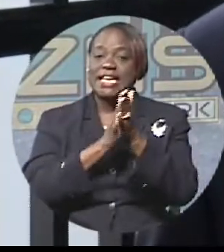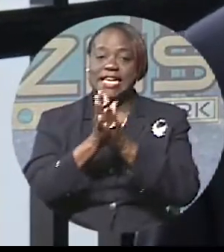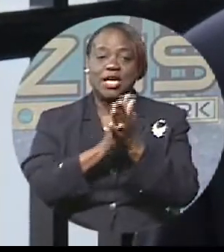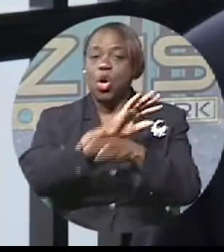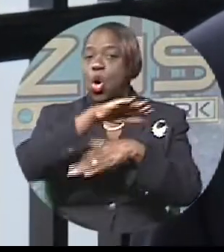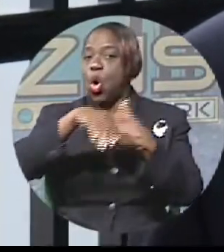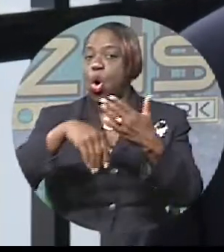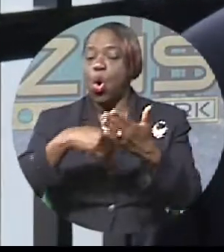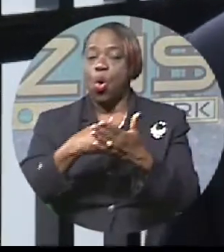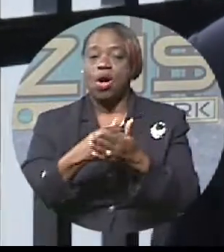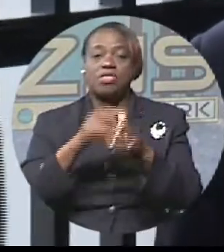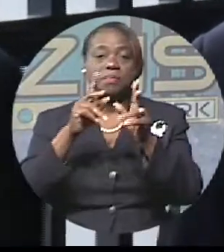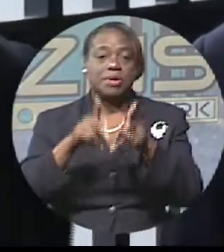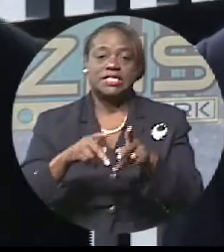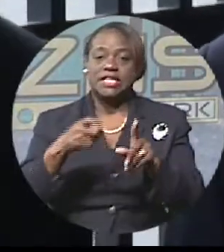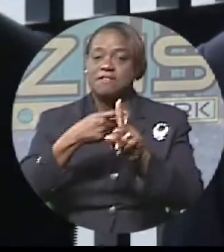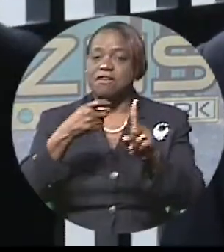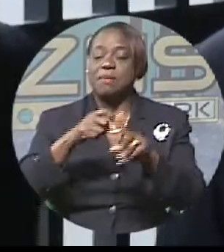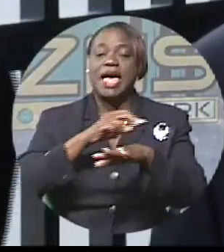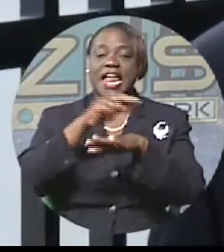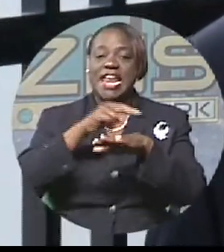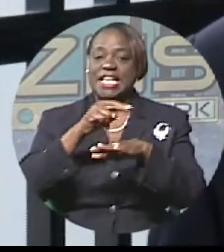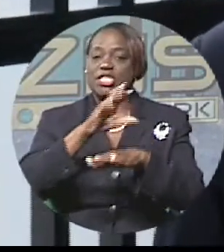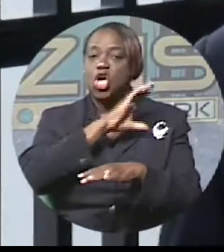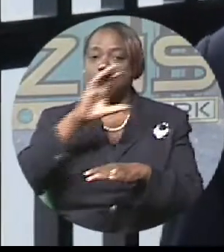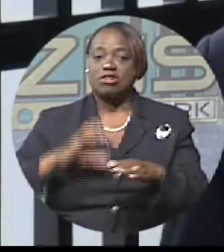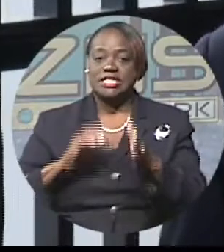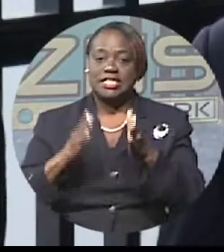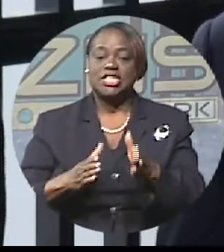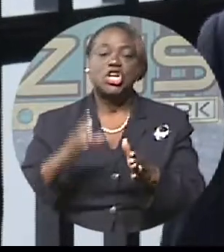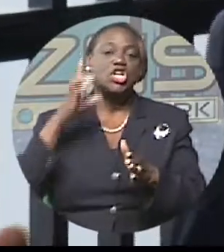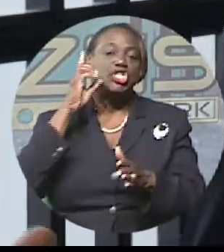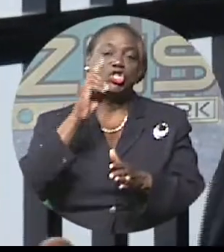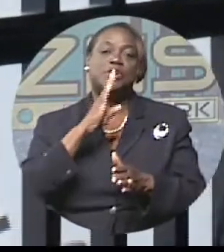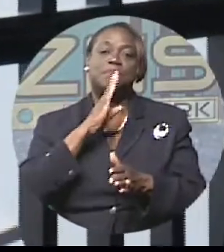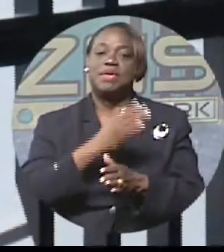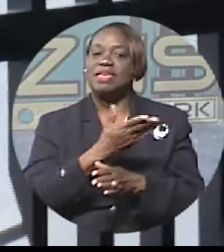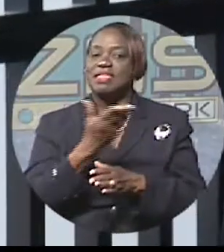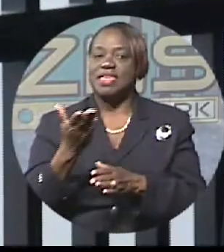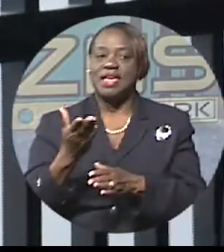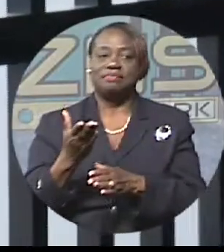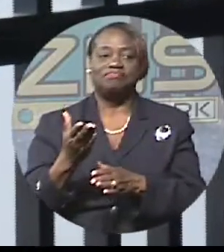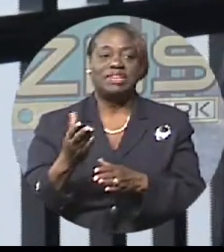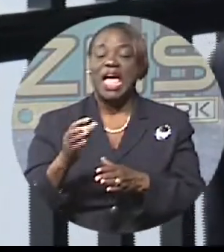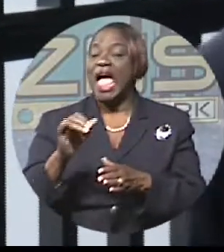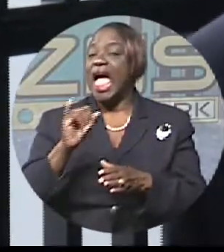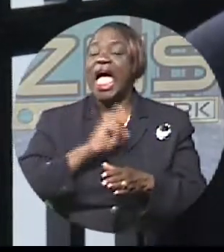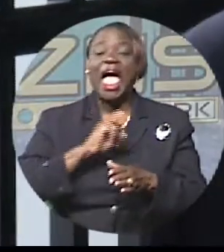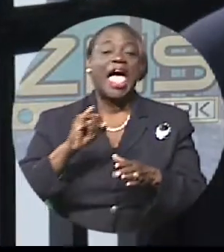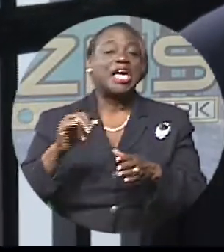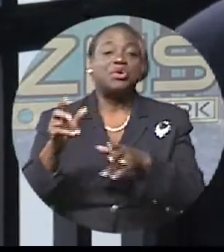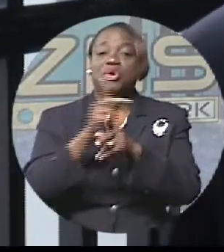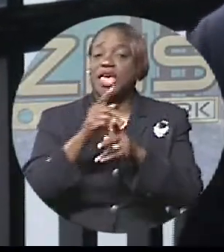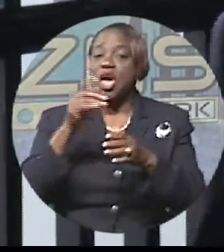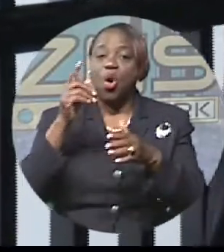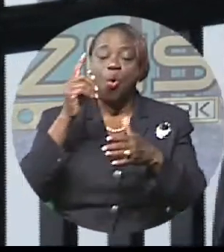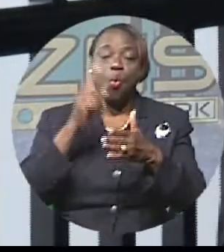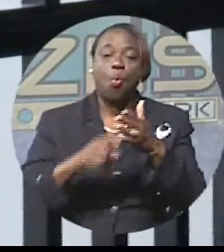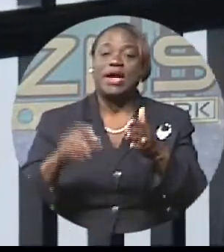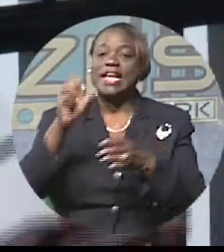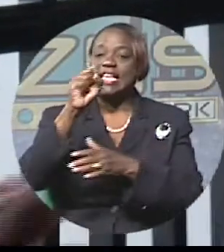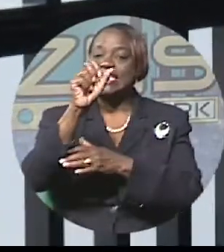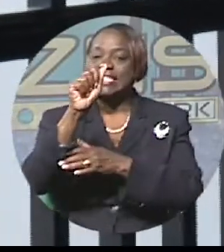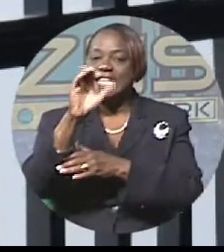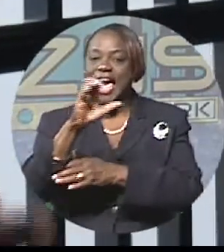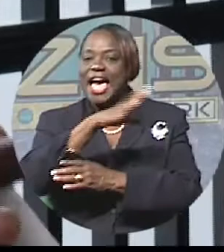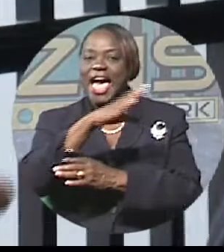the Crusaders need to be there. We're going to be there in strong, good numbers. And as you know, I don't mind what SAC says. I don't even mind what Sinan says. Let the talkers